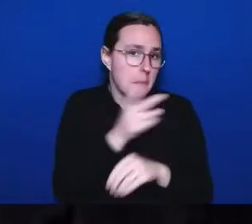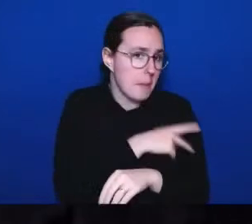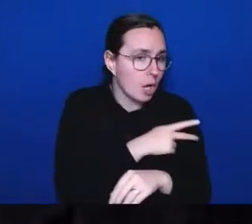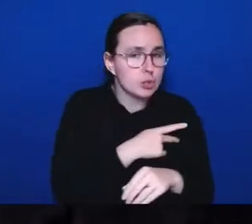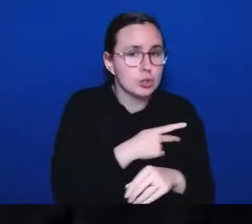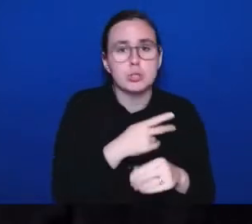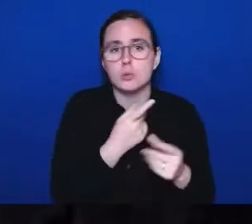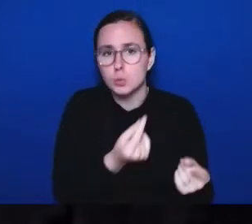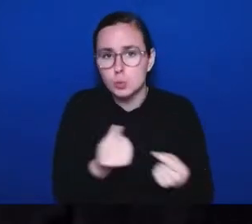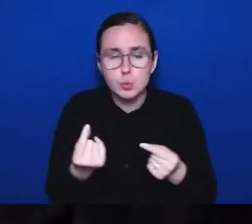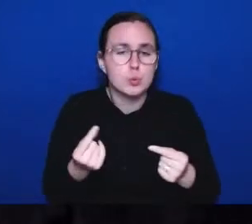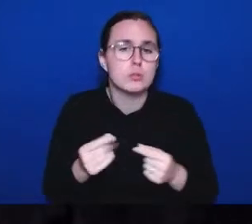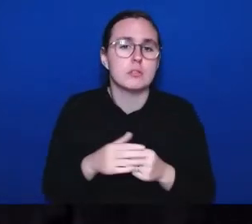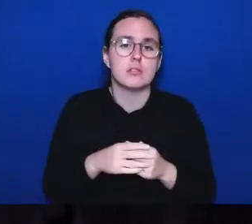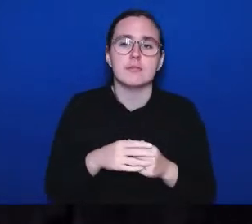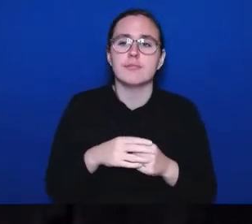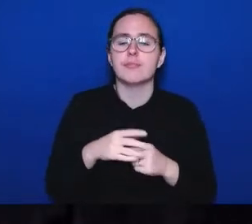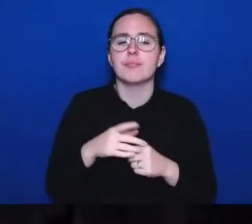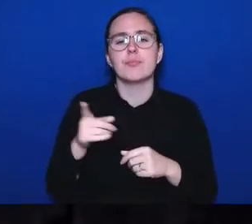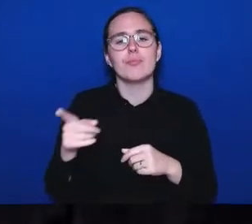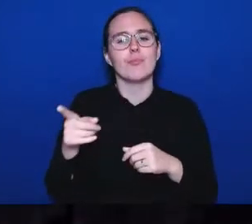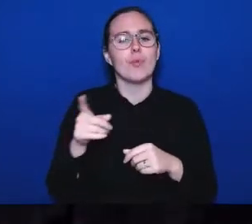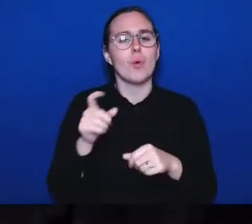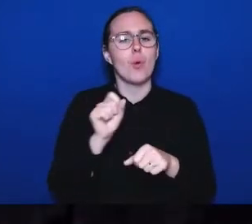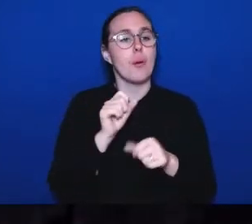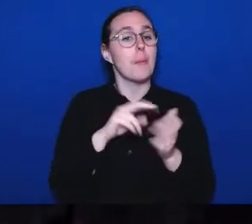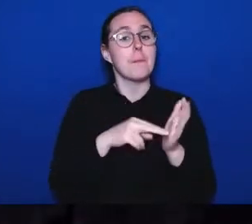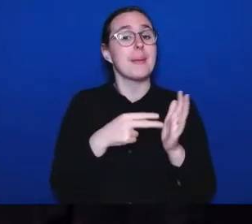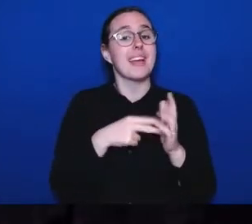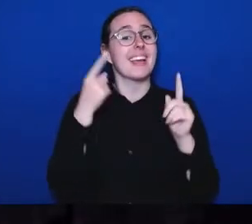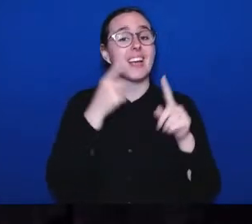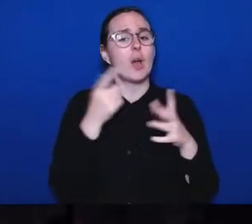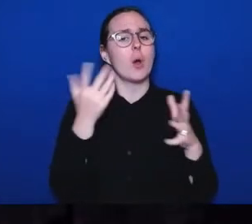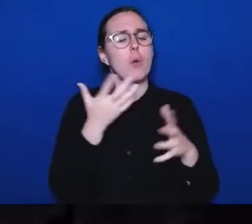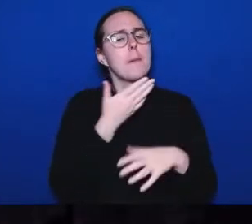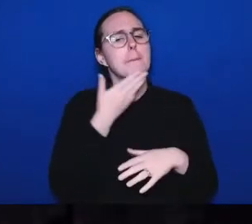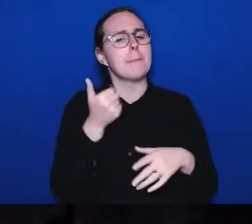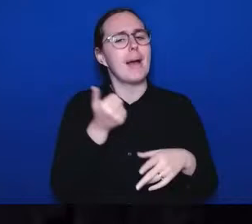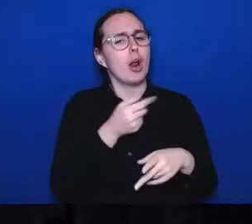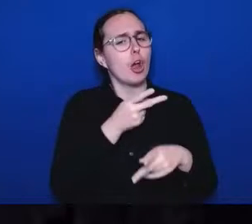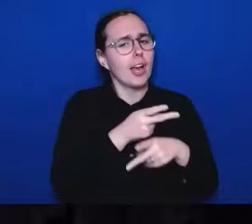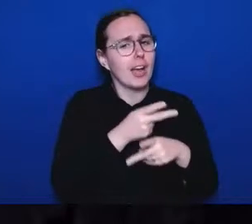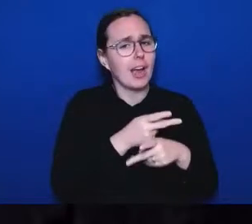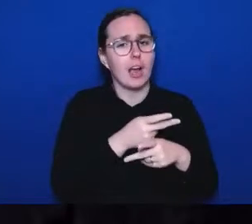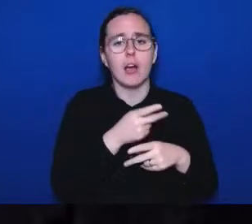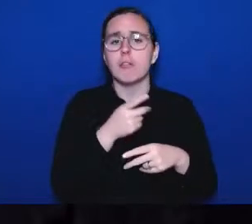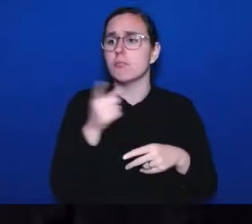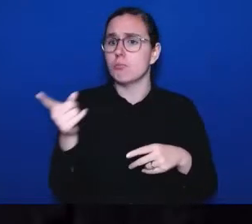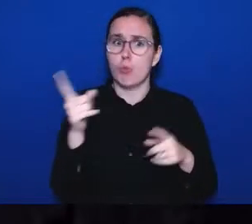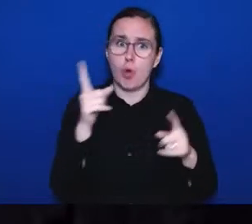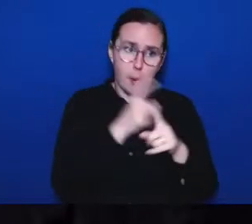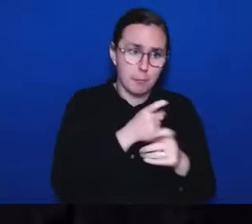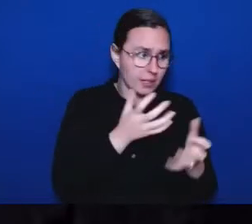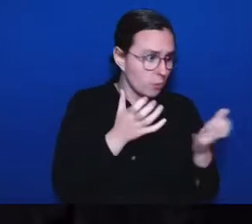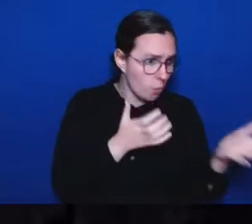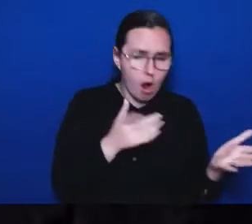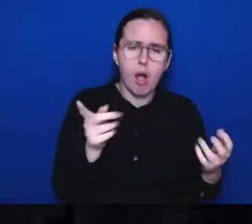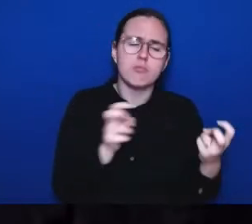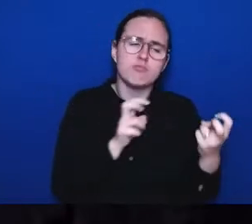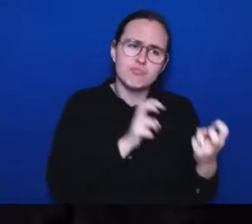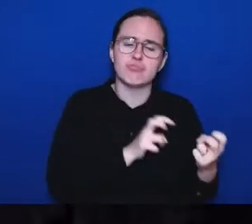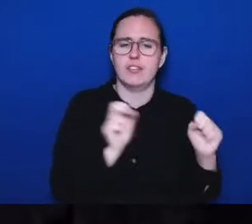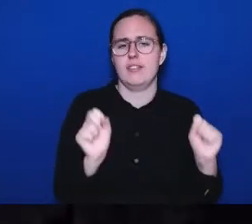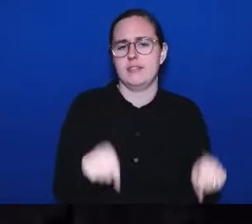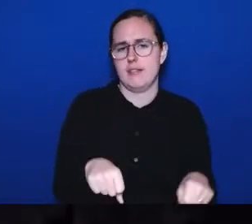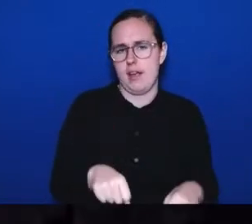but is paid for like cookie cutter care. And so this is a fundamental change. This is an option that allows doctors to